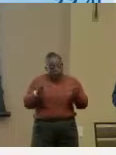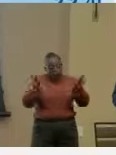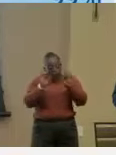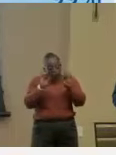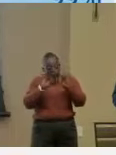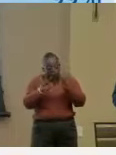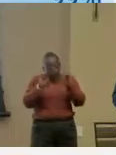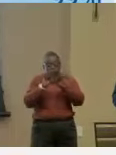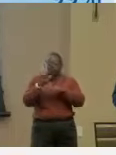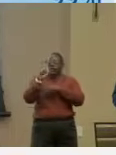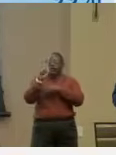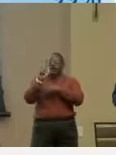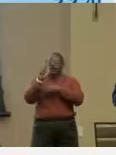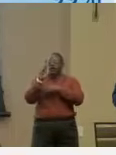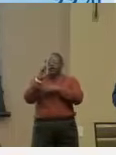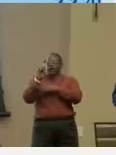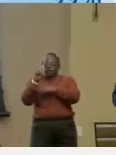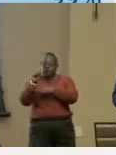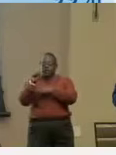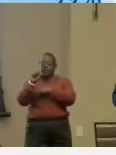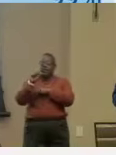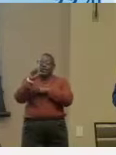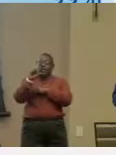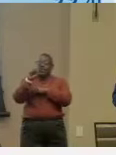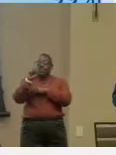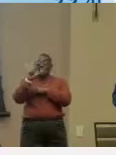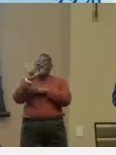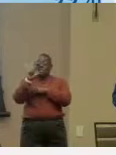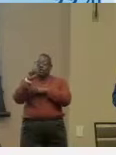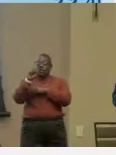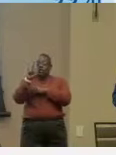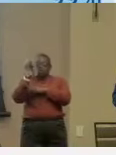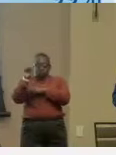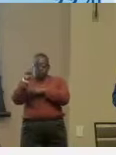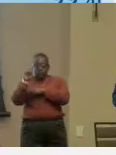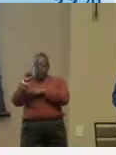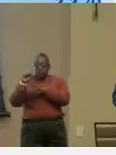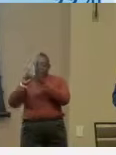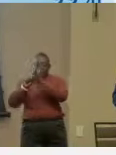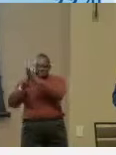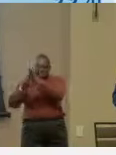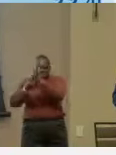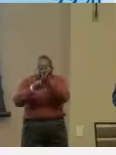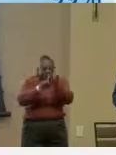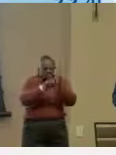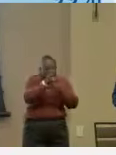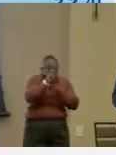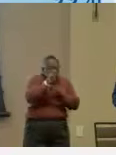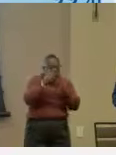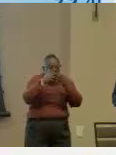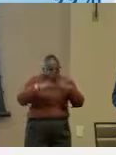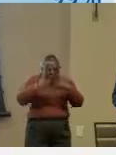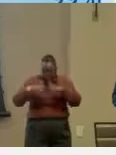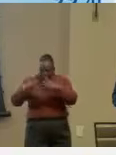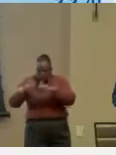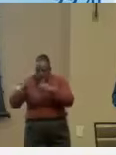Al Kim's lab at WashU in St. Louis is looking at 30 different complement components or